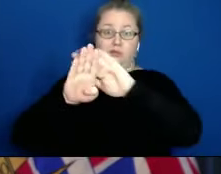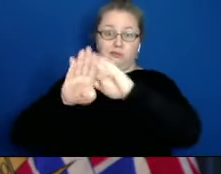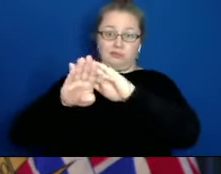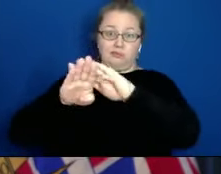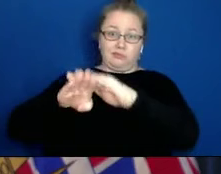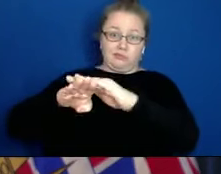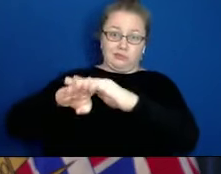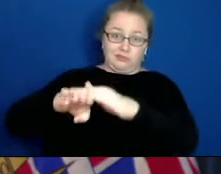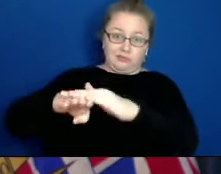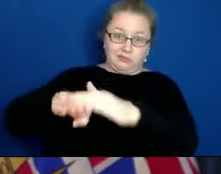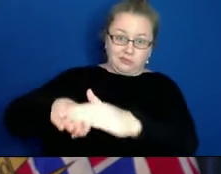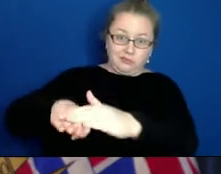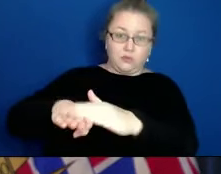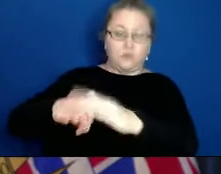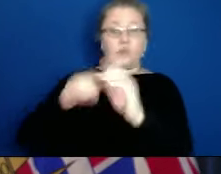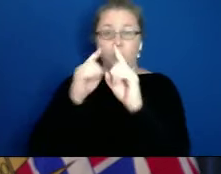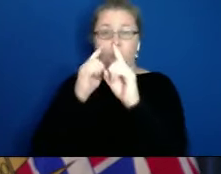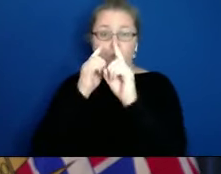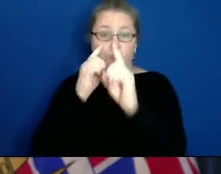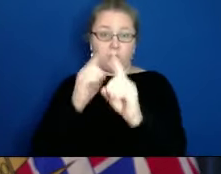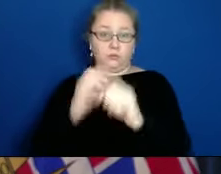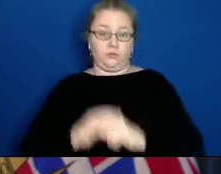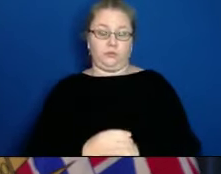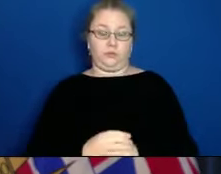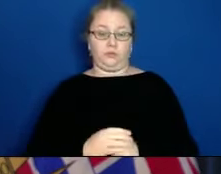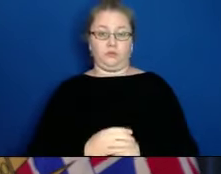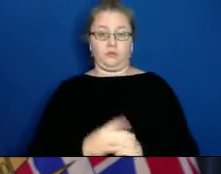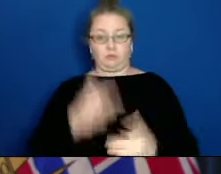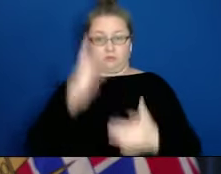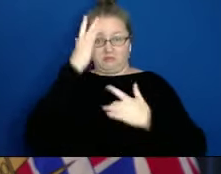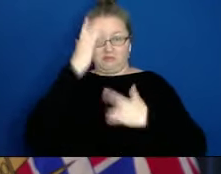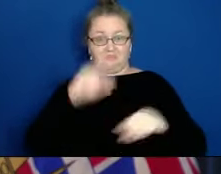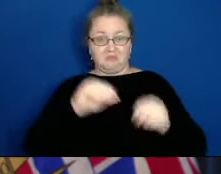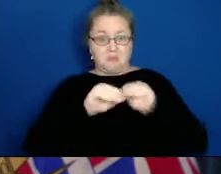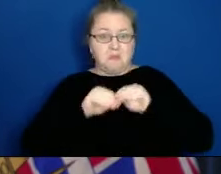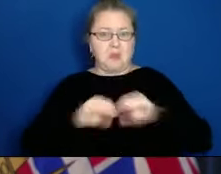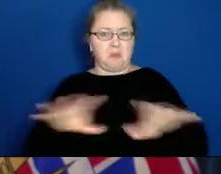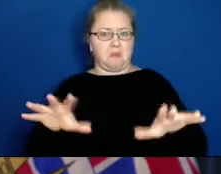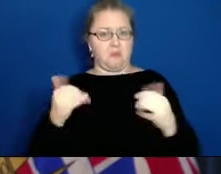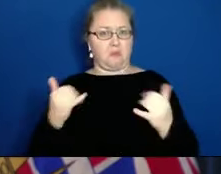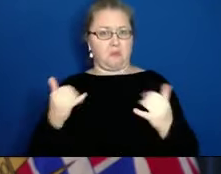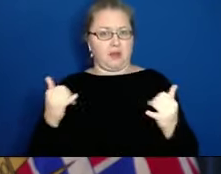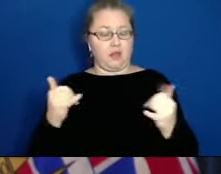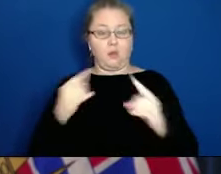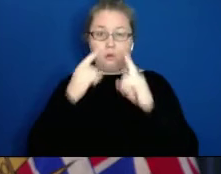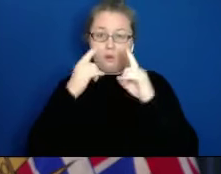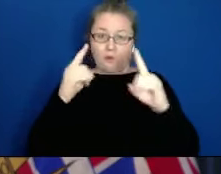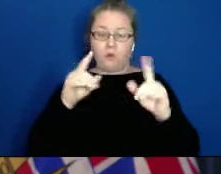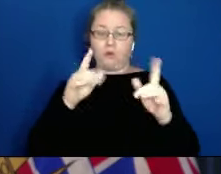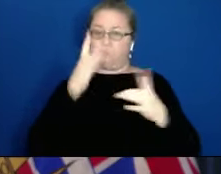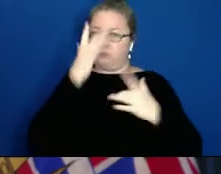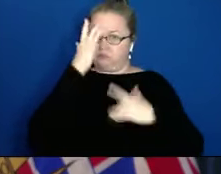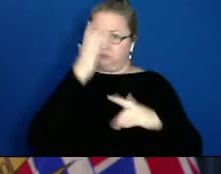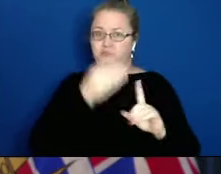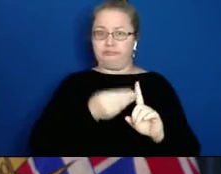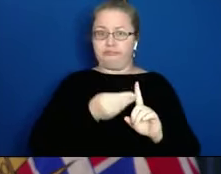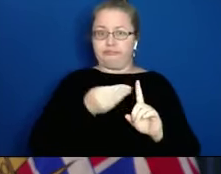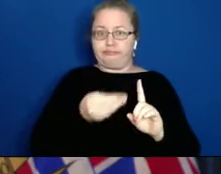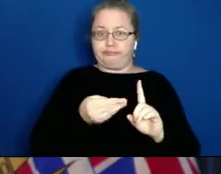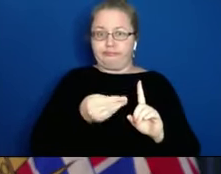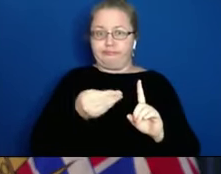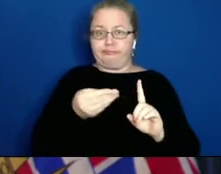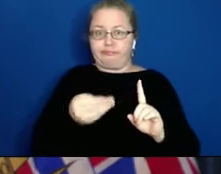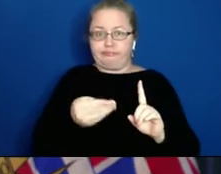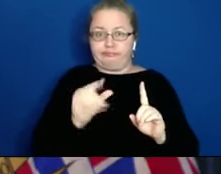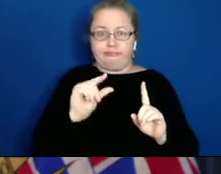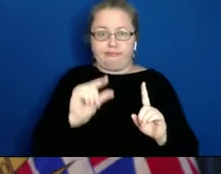difference and slowing of transmission in our province, across the province, so that we can get back into that balance, that control that